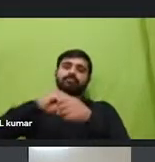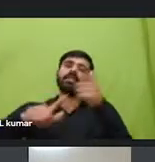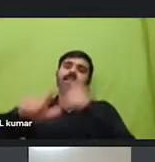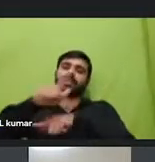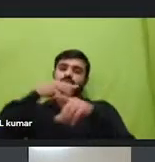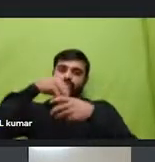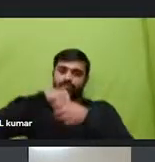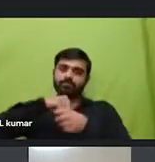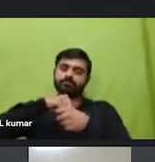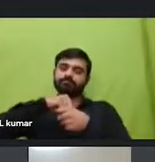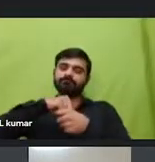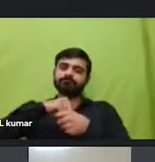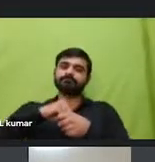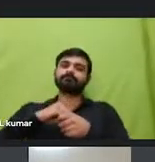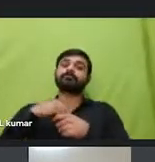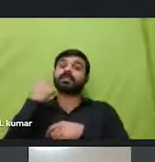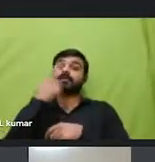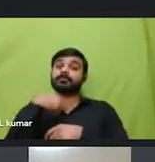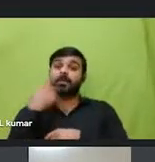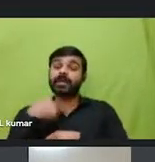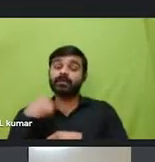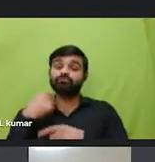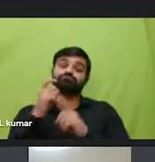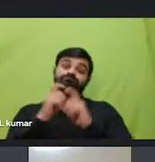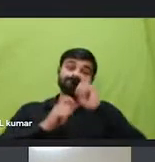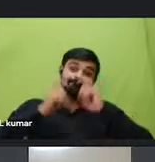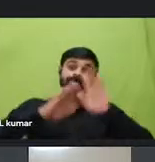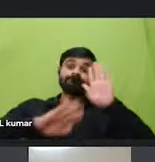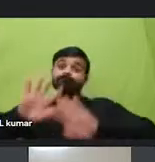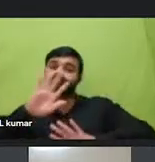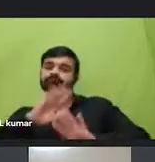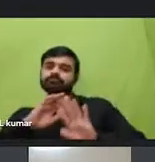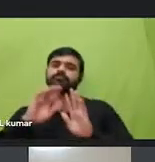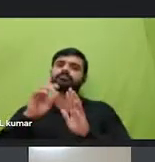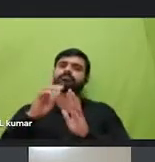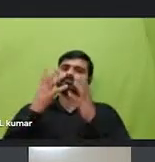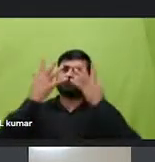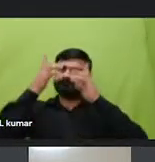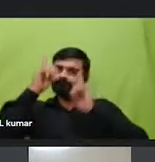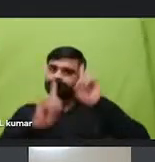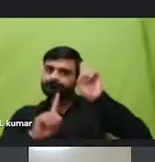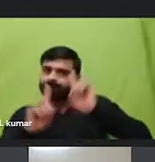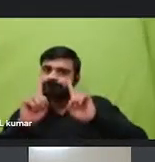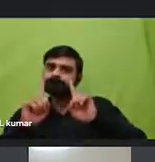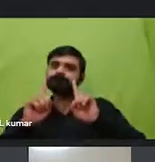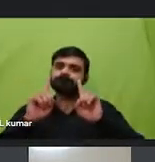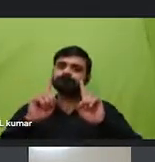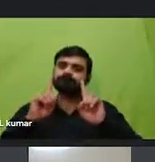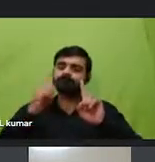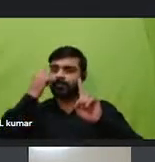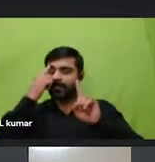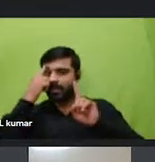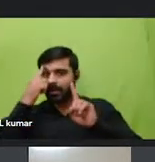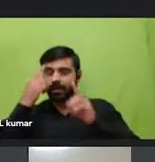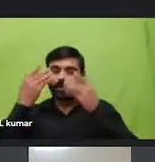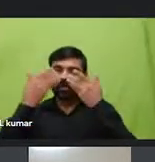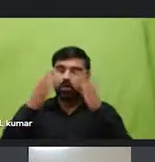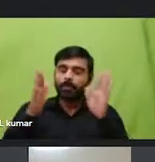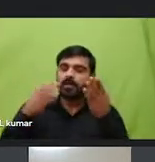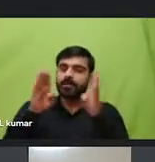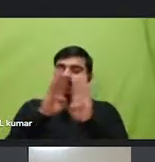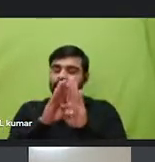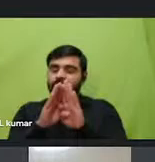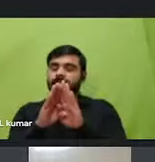so some mouth actions and some use of gaze and eye opening and